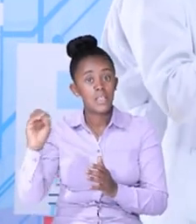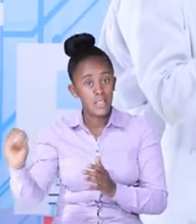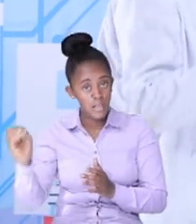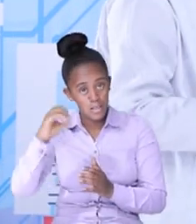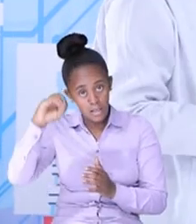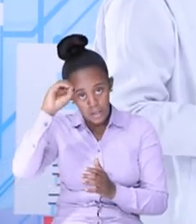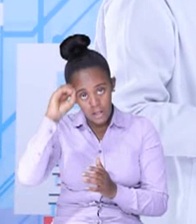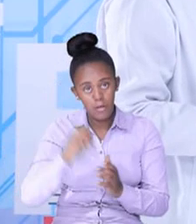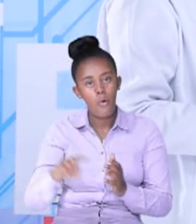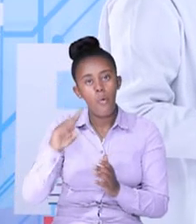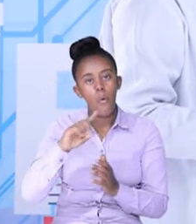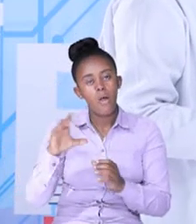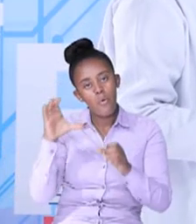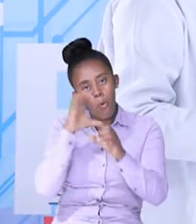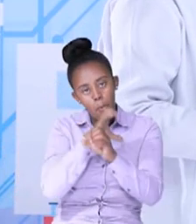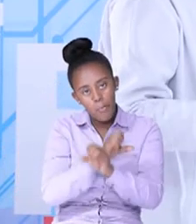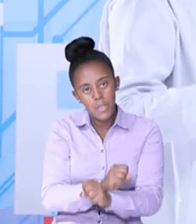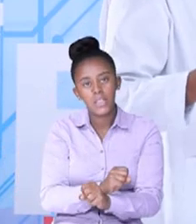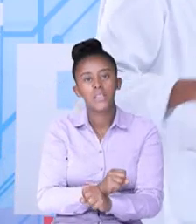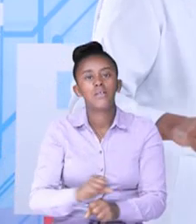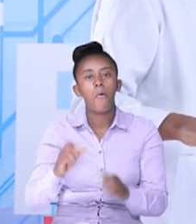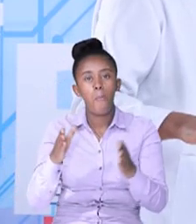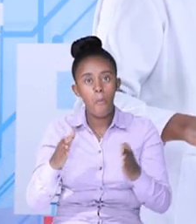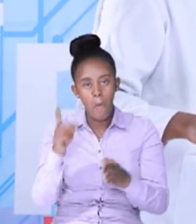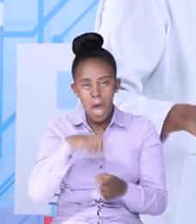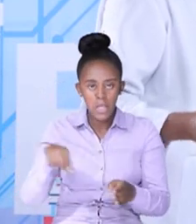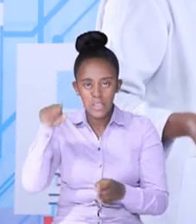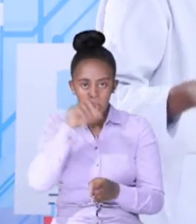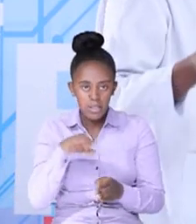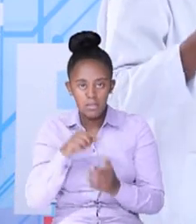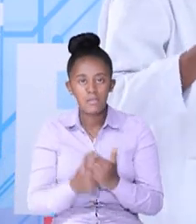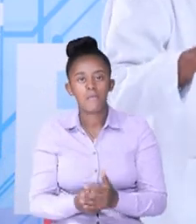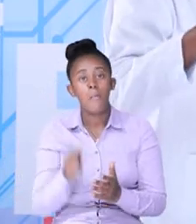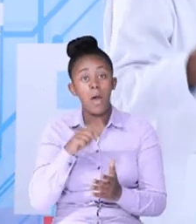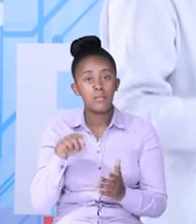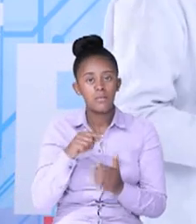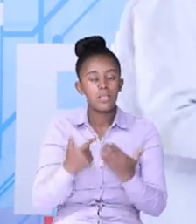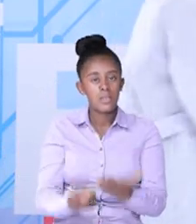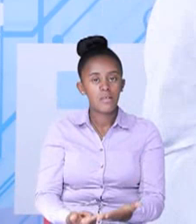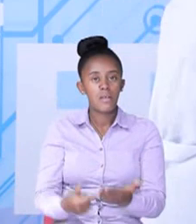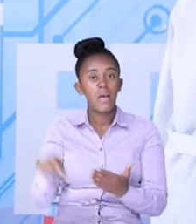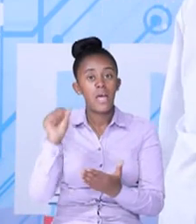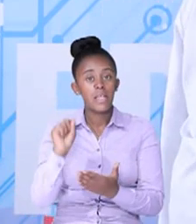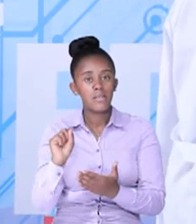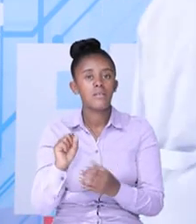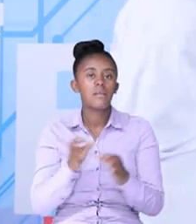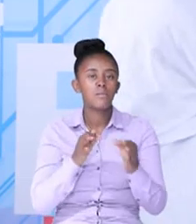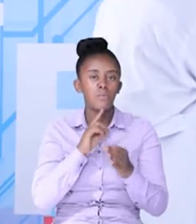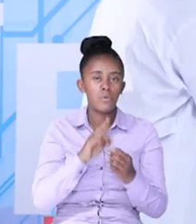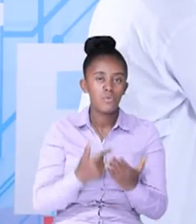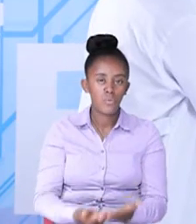forms 360 degrees, or it forms one complete path, circular path, which is circumference.